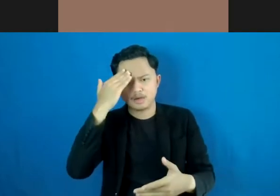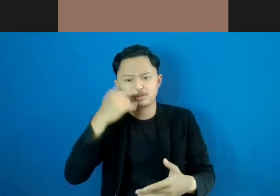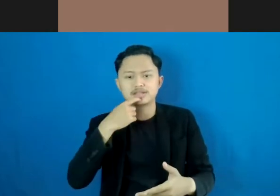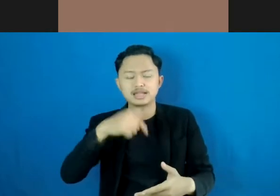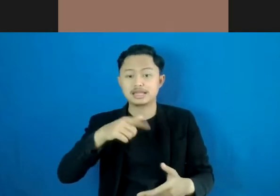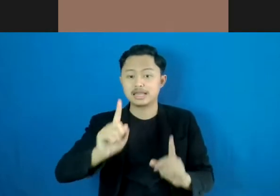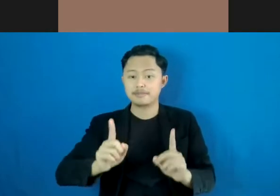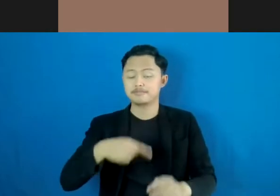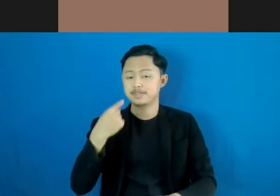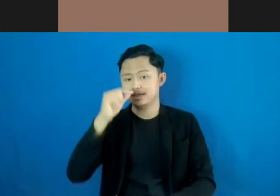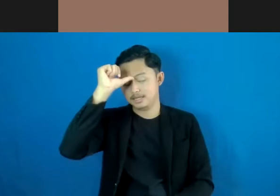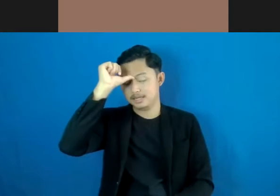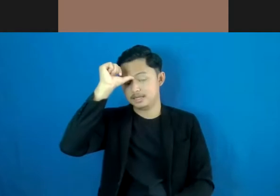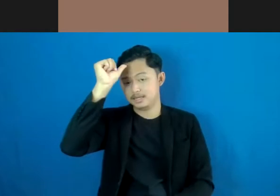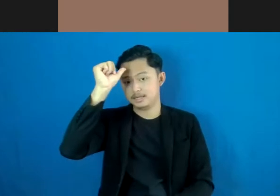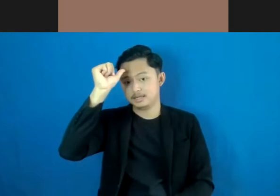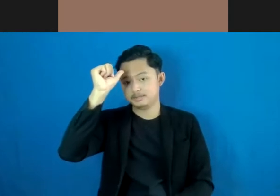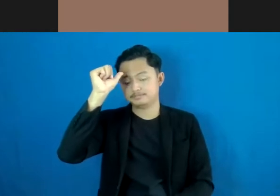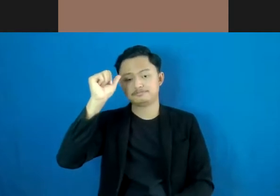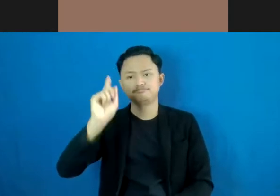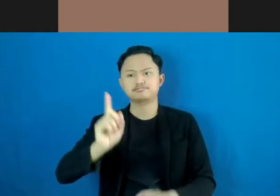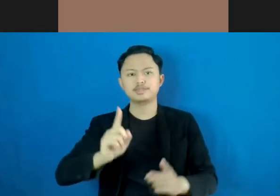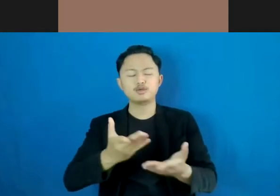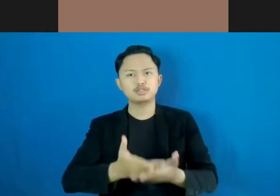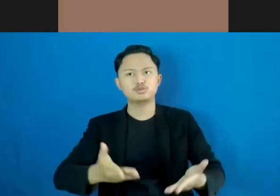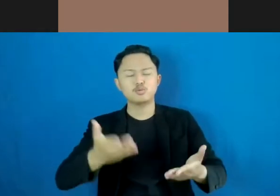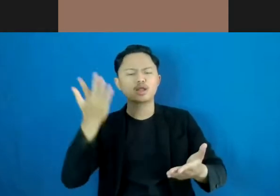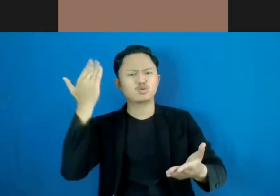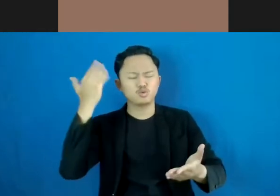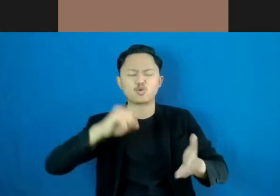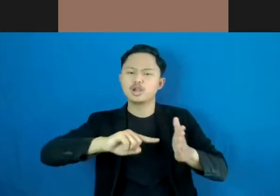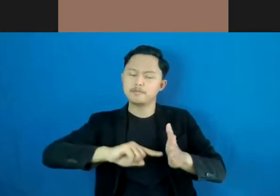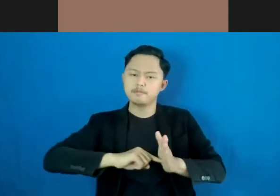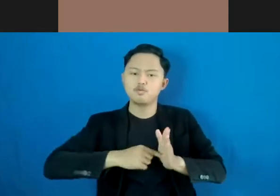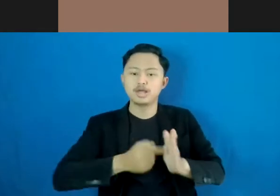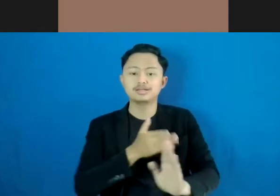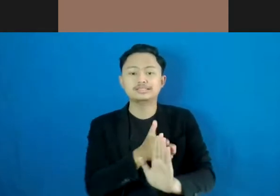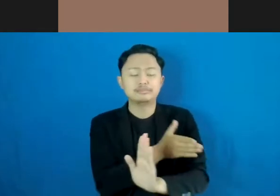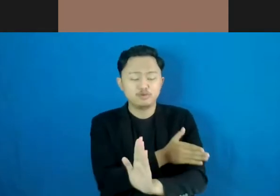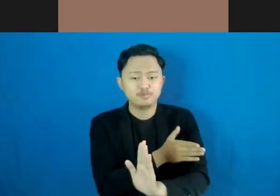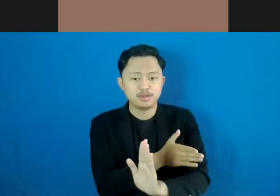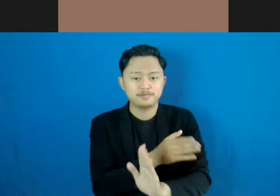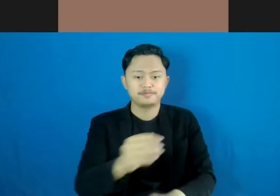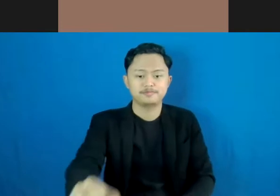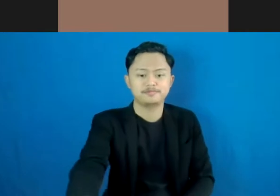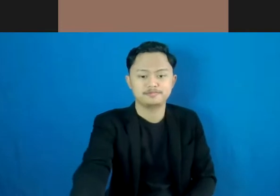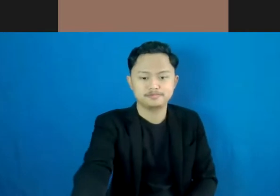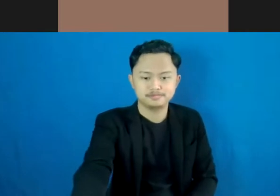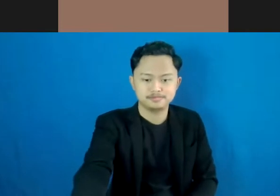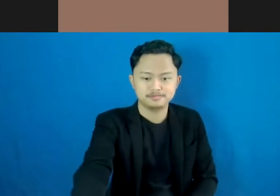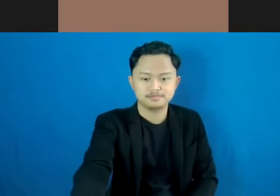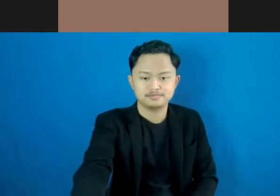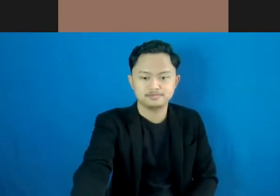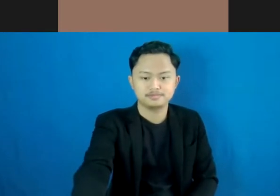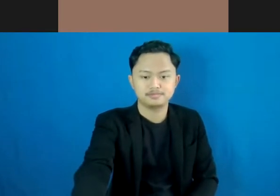started, initially two-wheelers were put on the road. These two-wheelers were not capable to conquer